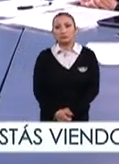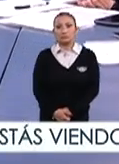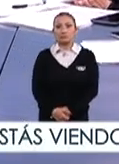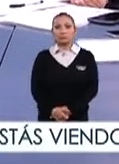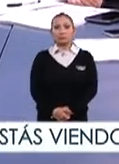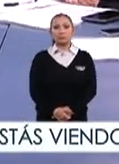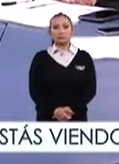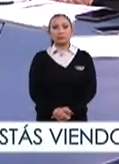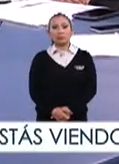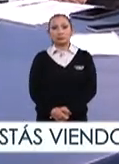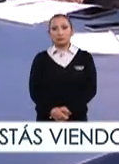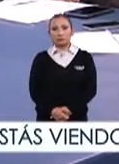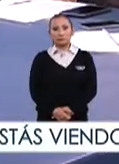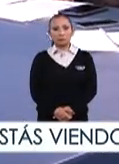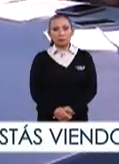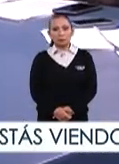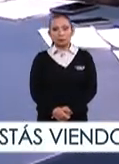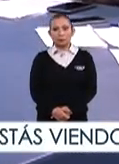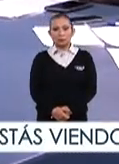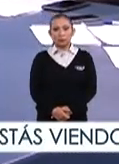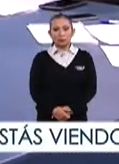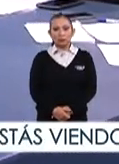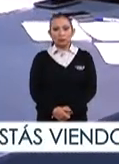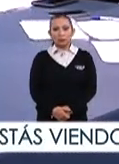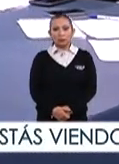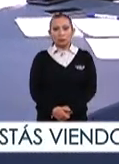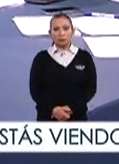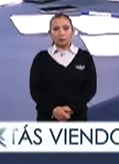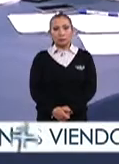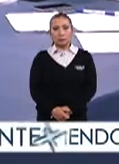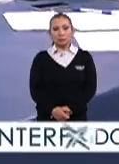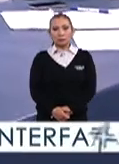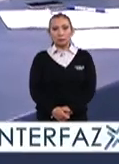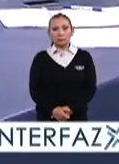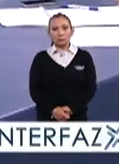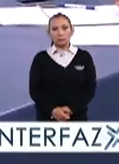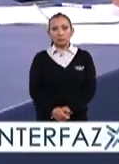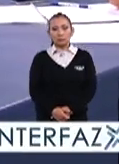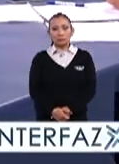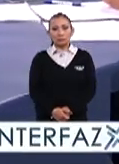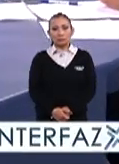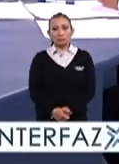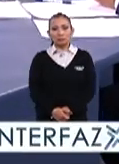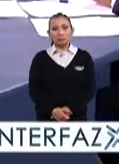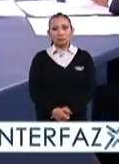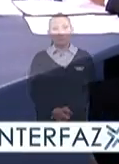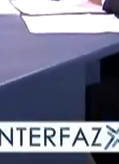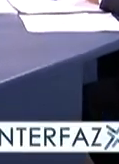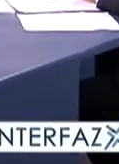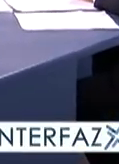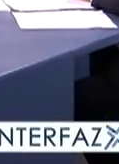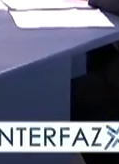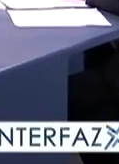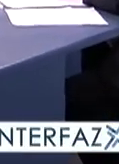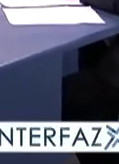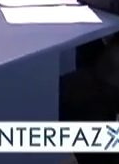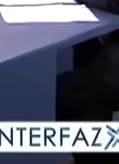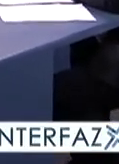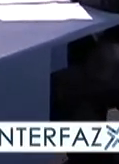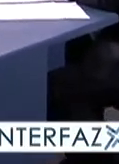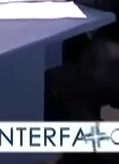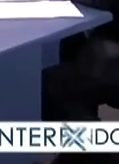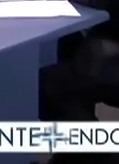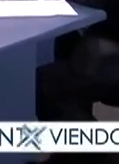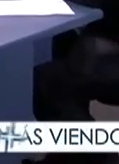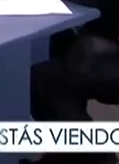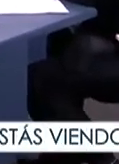documentaries that have been done on the subject in Mexico? So do you want to just tackle that one? Why do you feel our process is different? We were talking